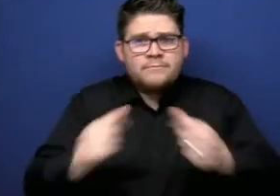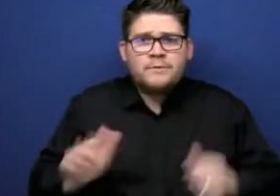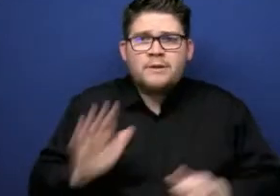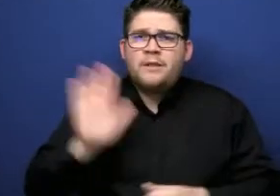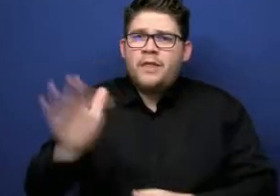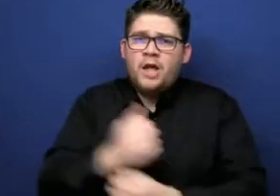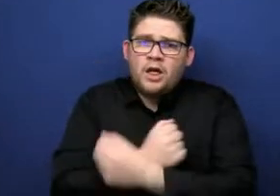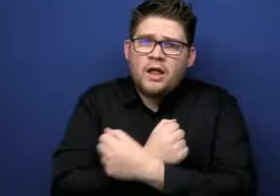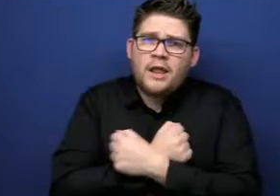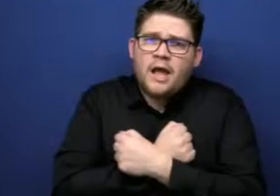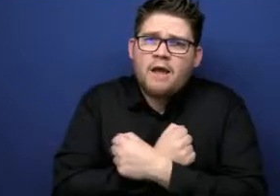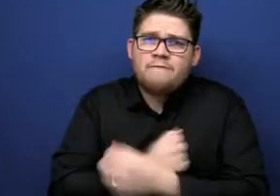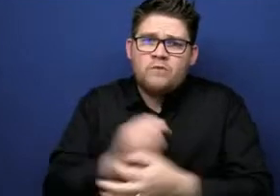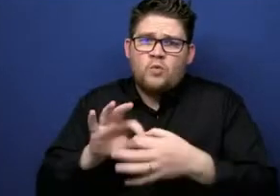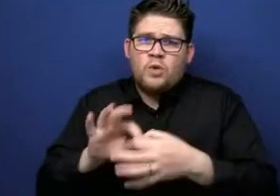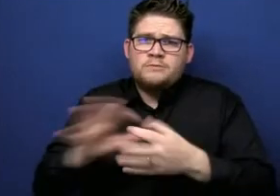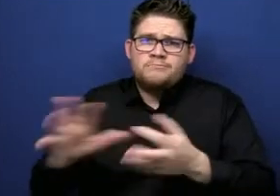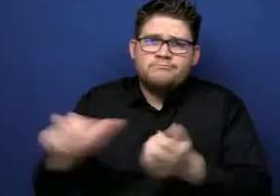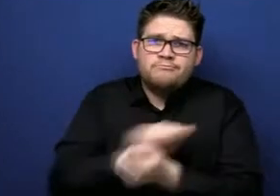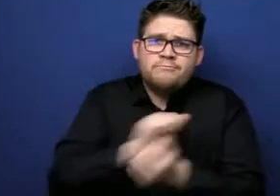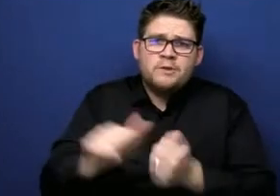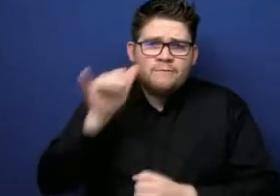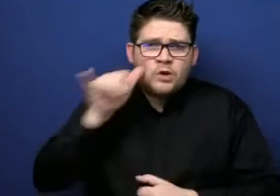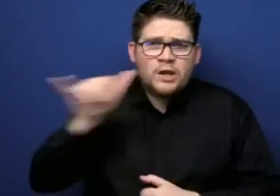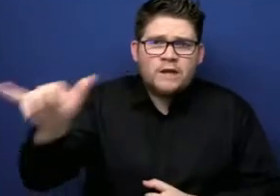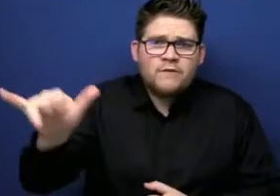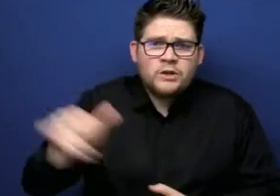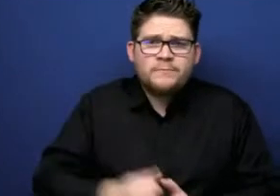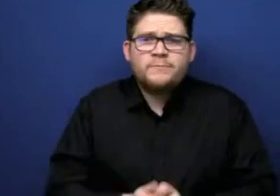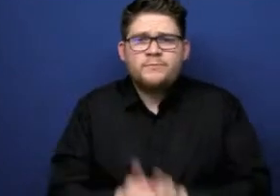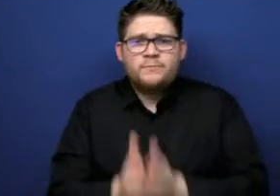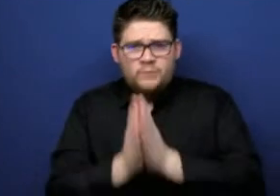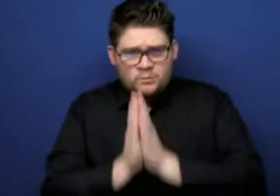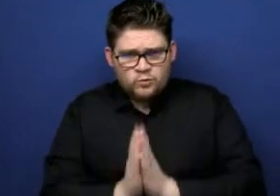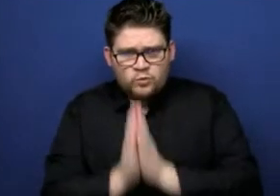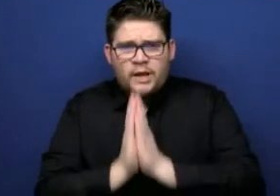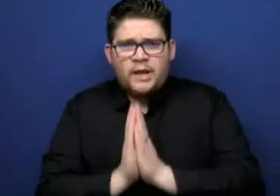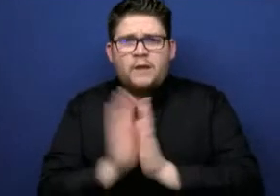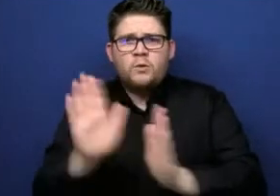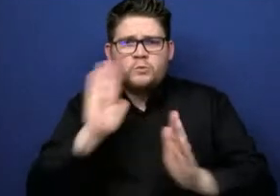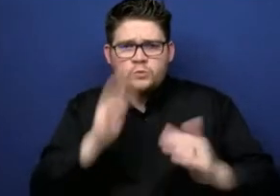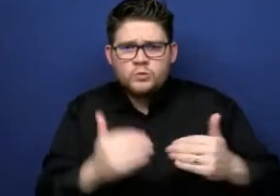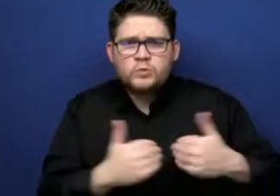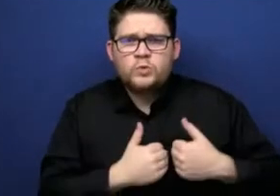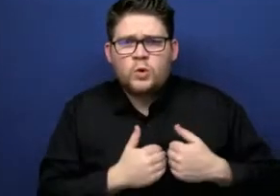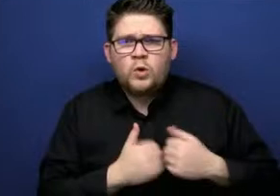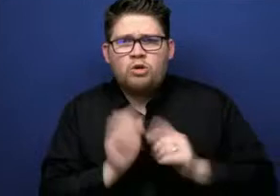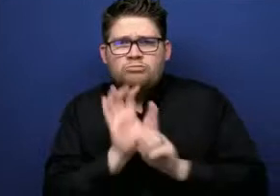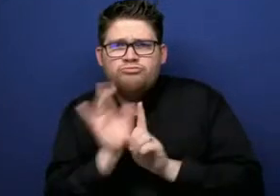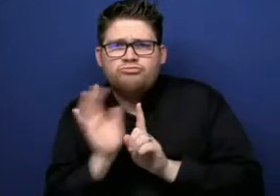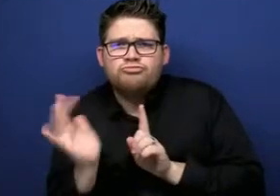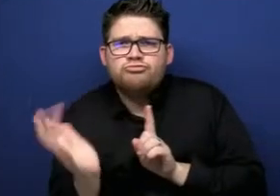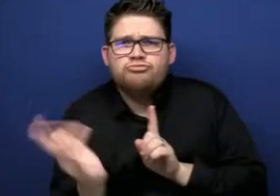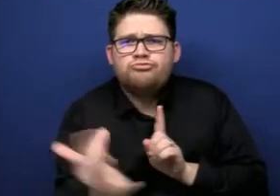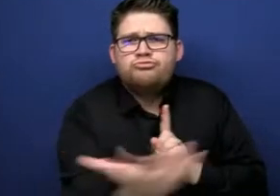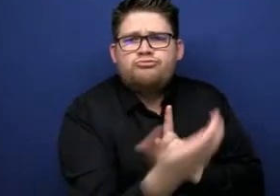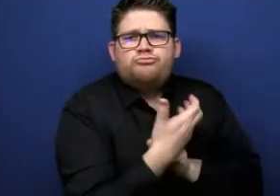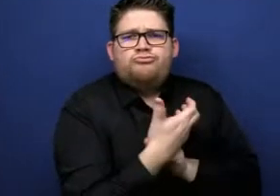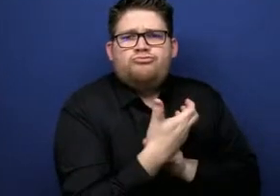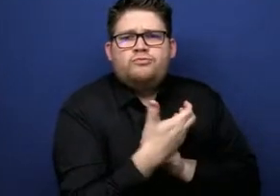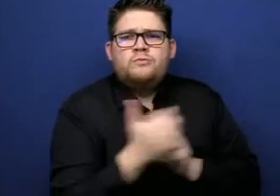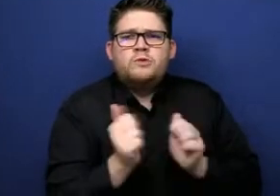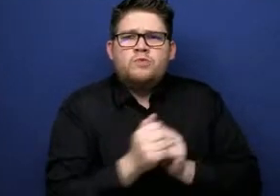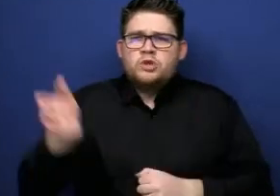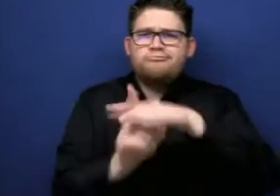dear souls are comforted and embraced tachat kanfei ha-shechina, under the wings of God's presence, and that now, remembered